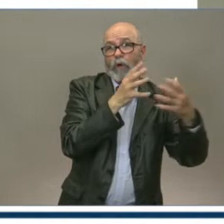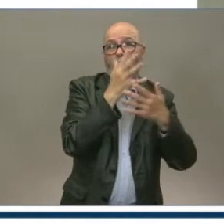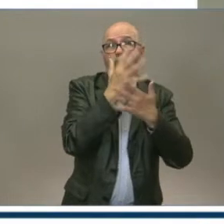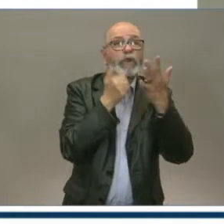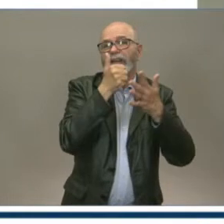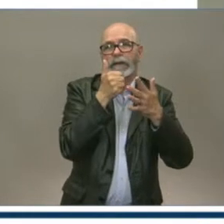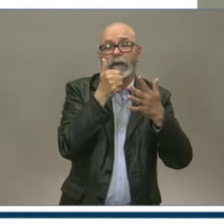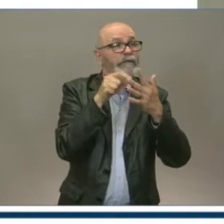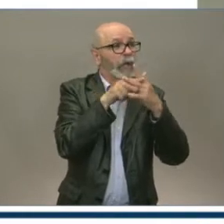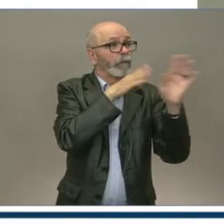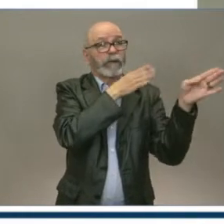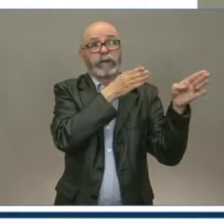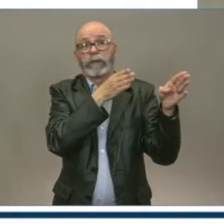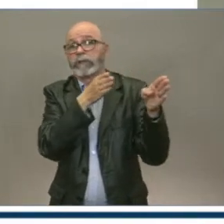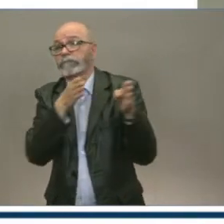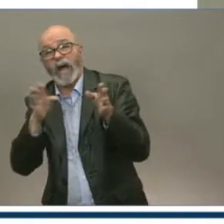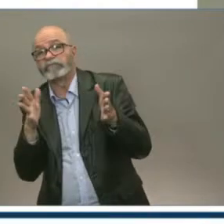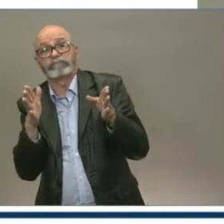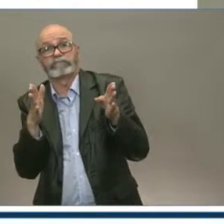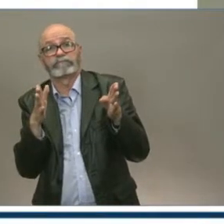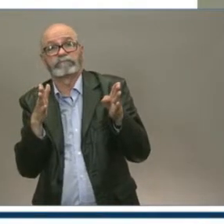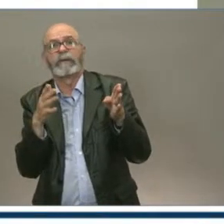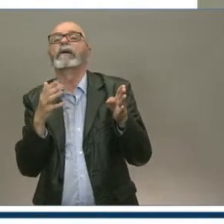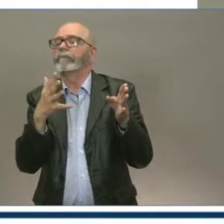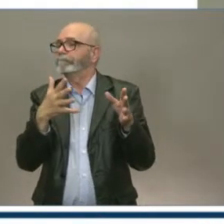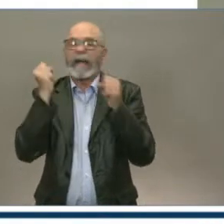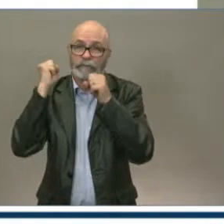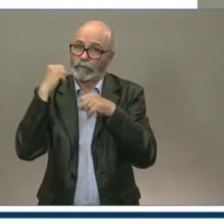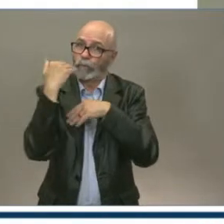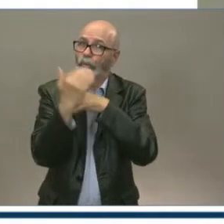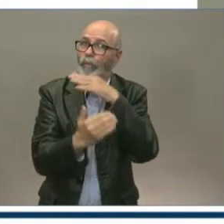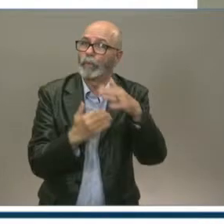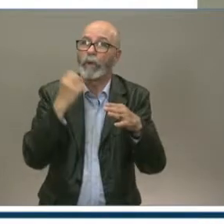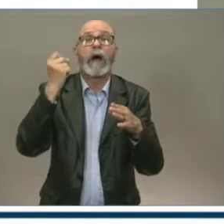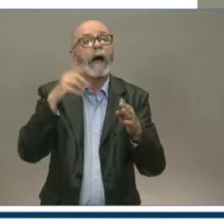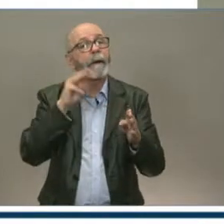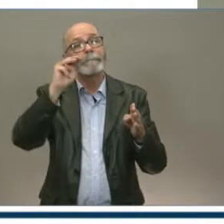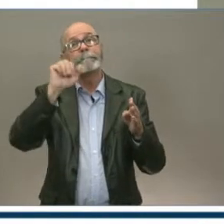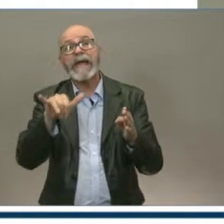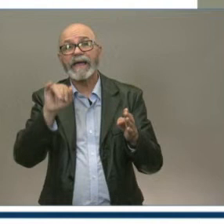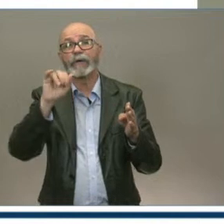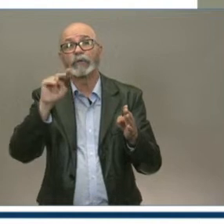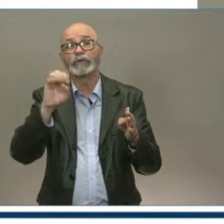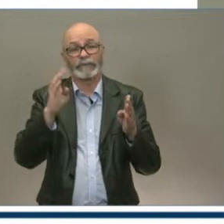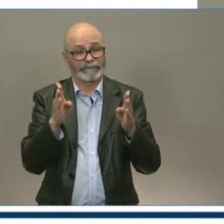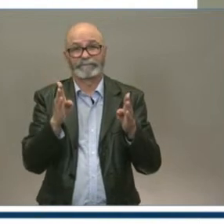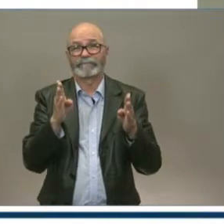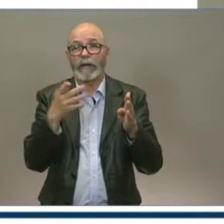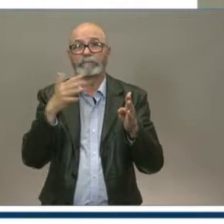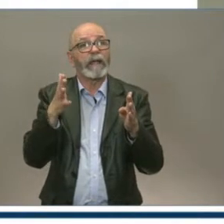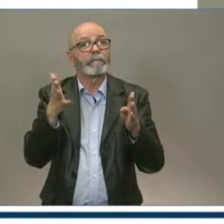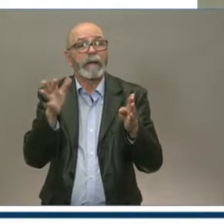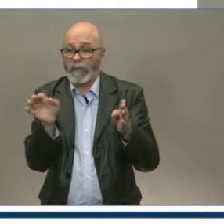program, we can still maintain that as that May or June target, or even earlier, by just simply having